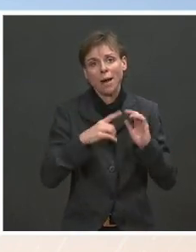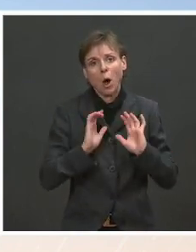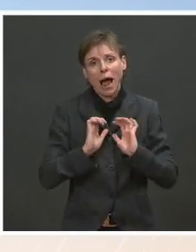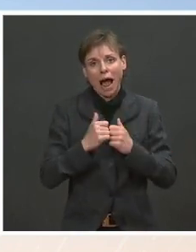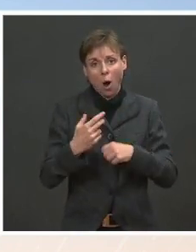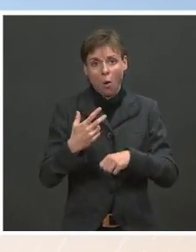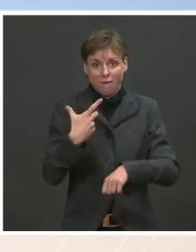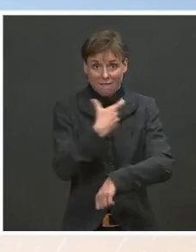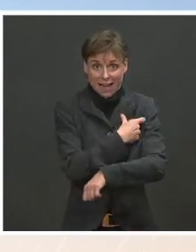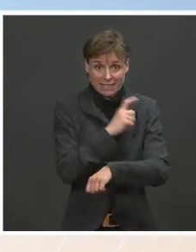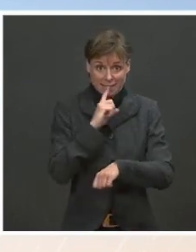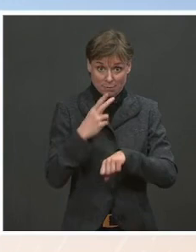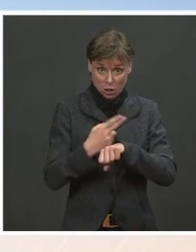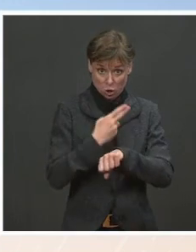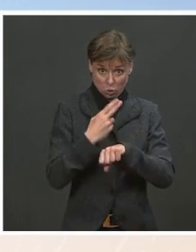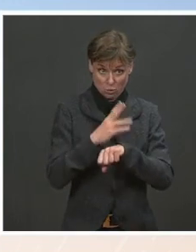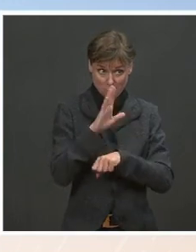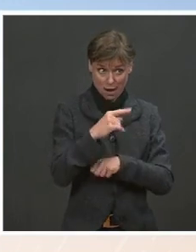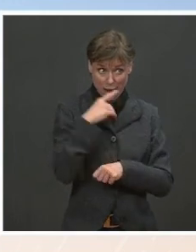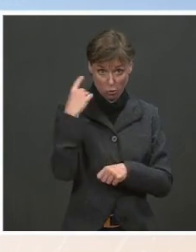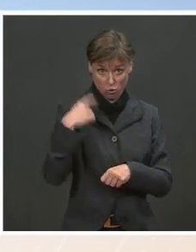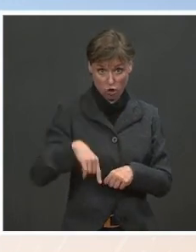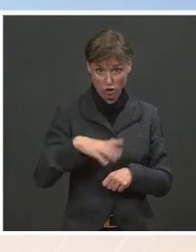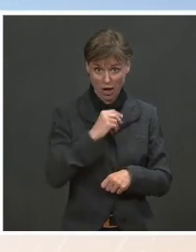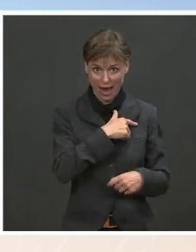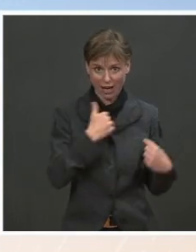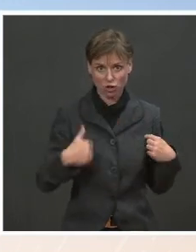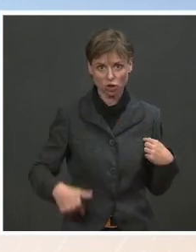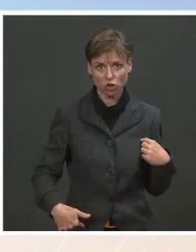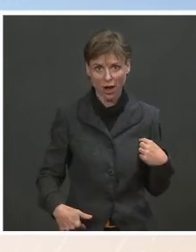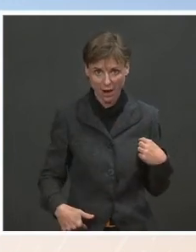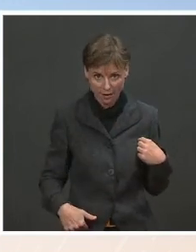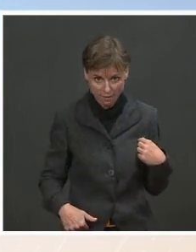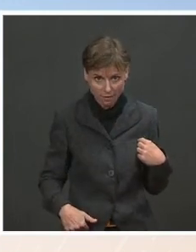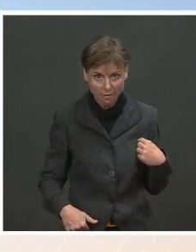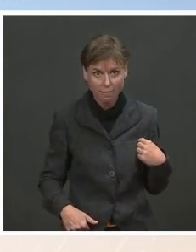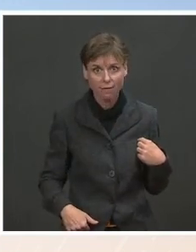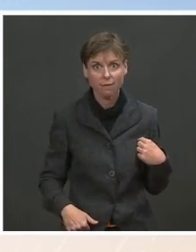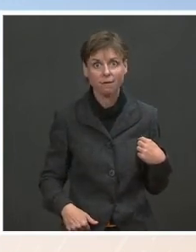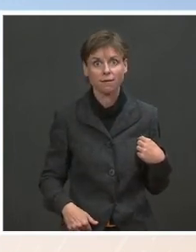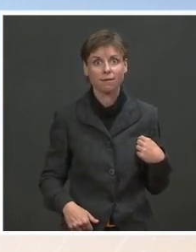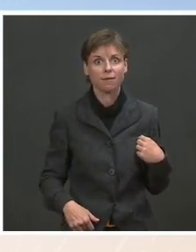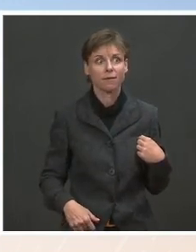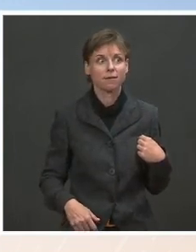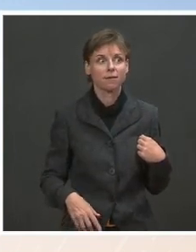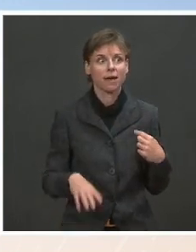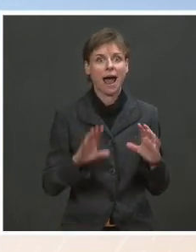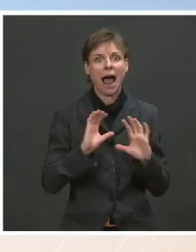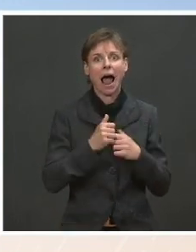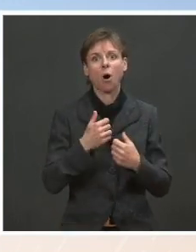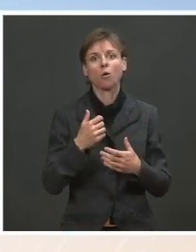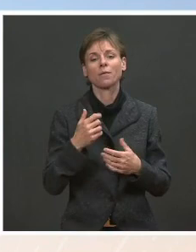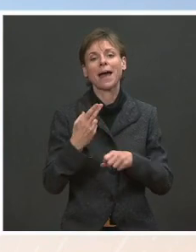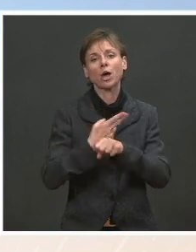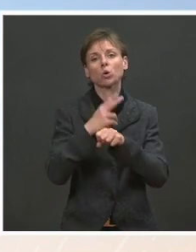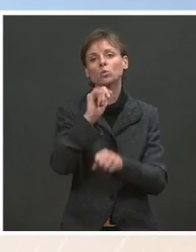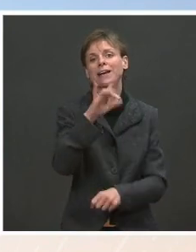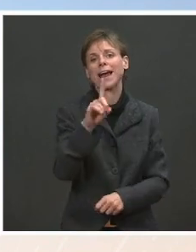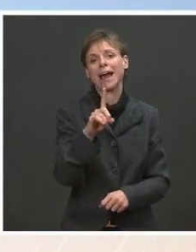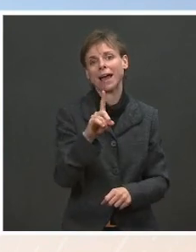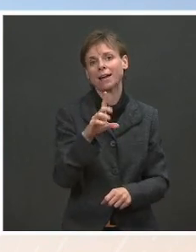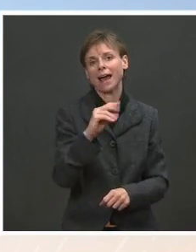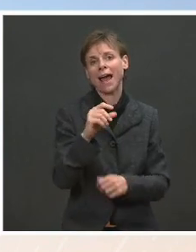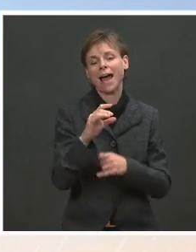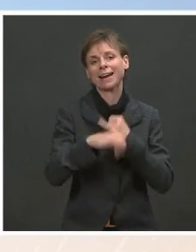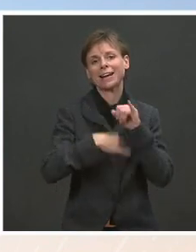by Russia and China in ways that they've used aid and international assistance where there are no strings attached.